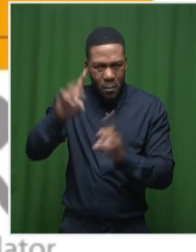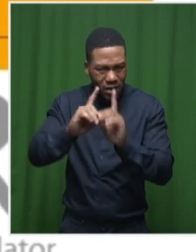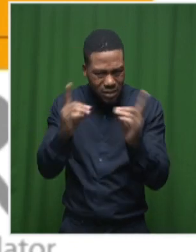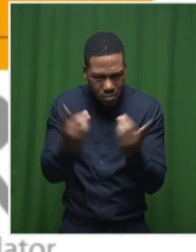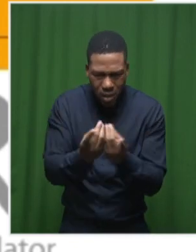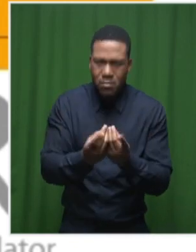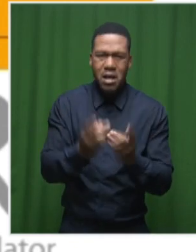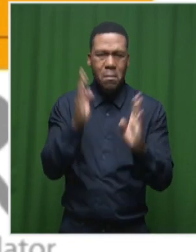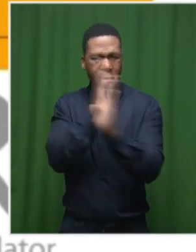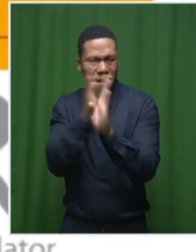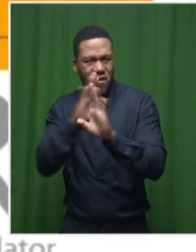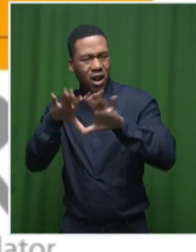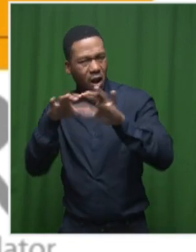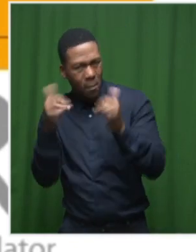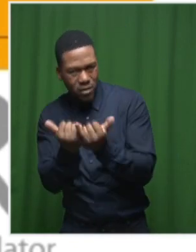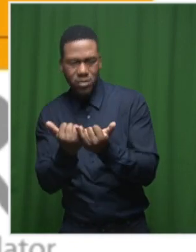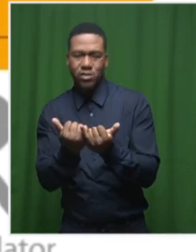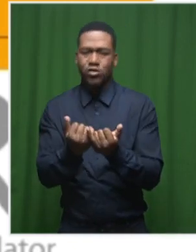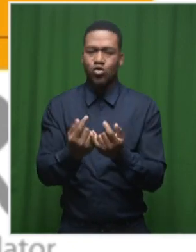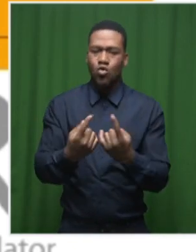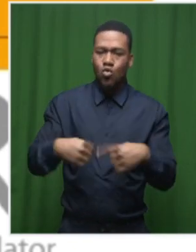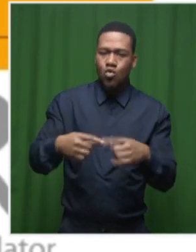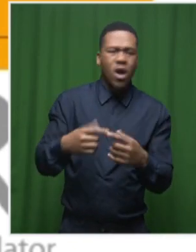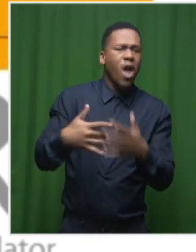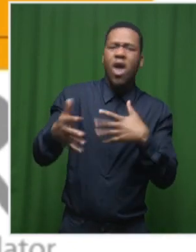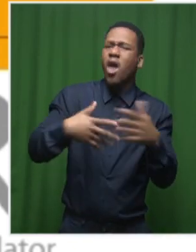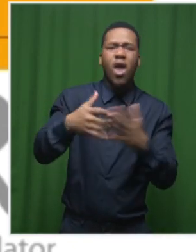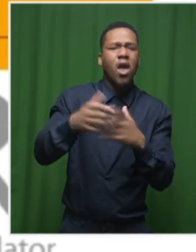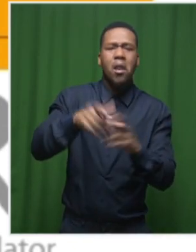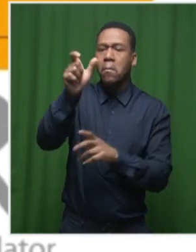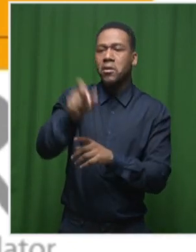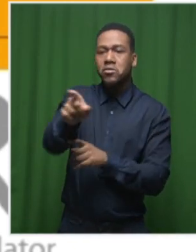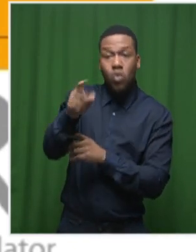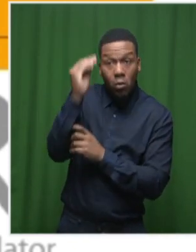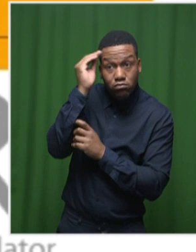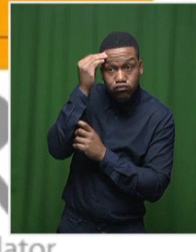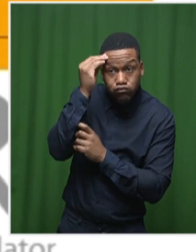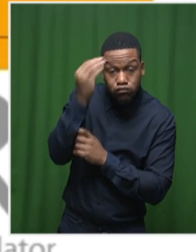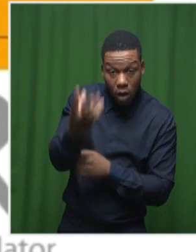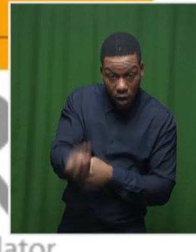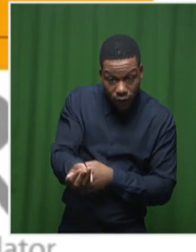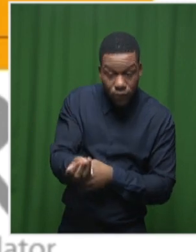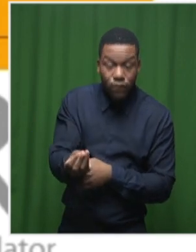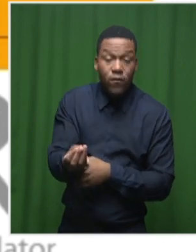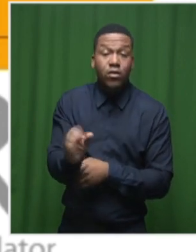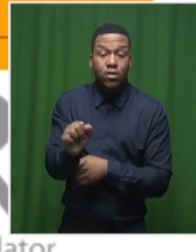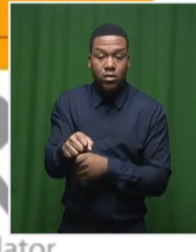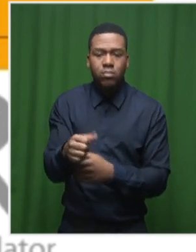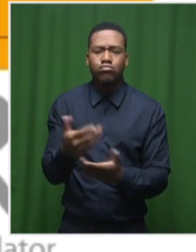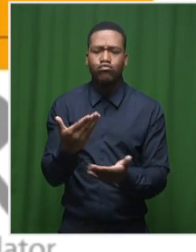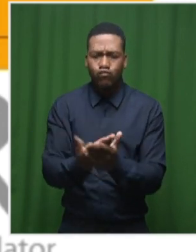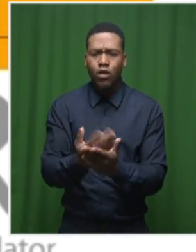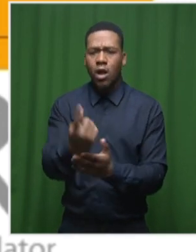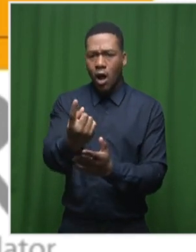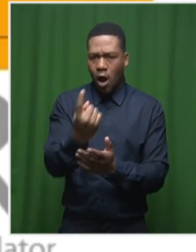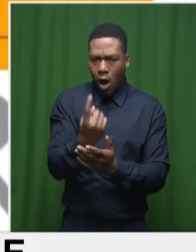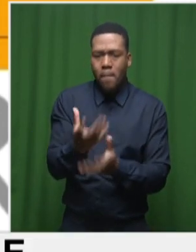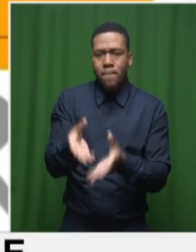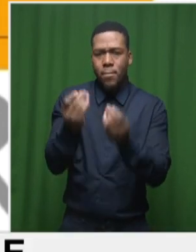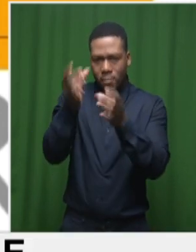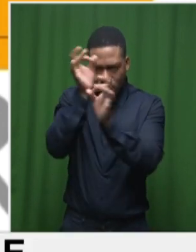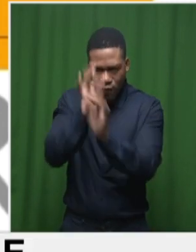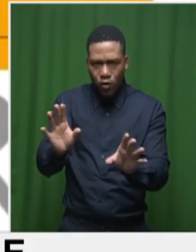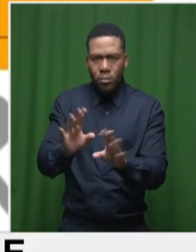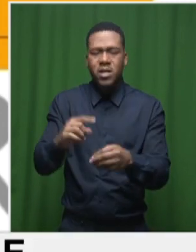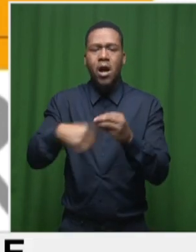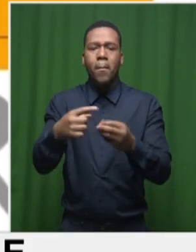sector companies, and basically for anybody who is interested in getting some kind of information in terms of